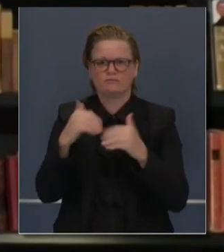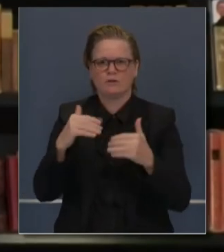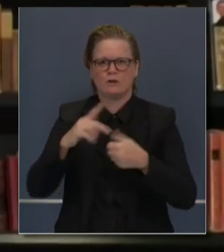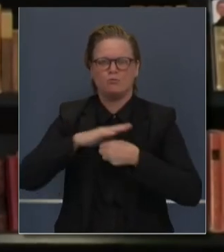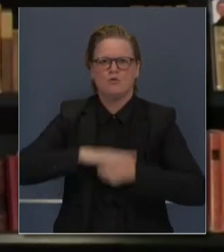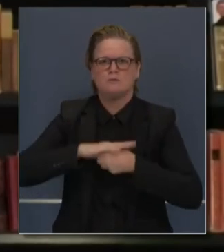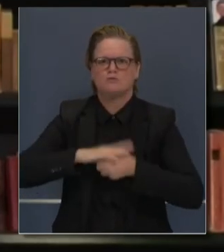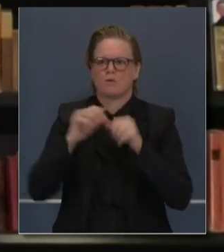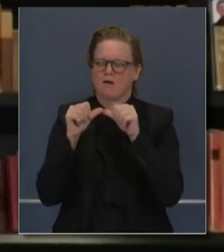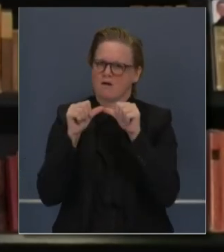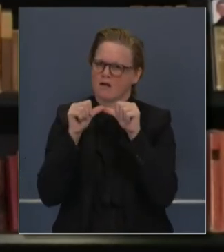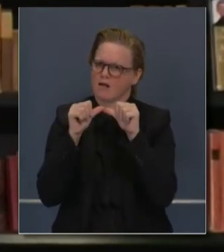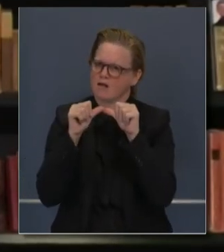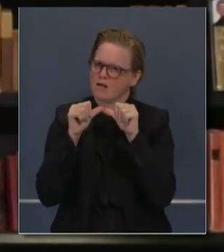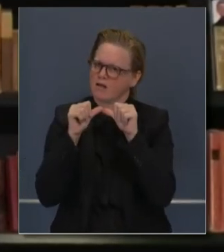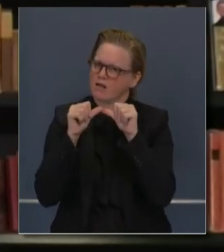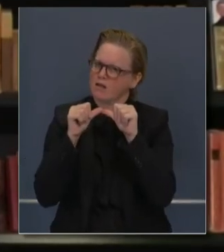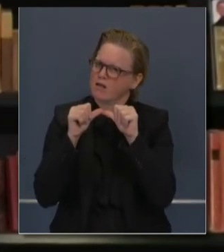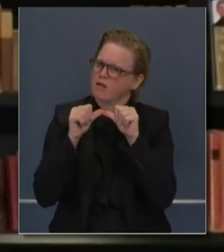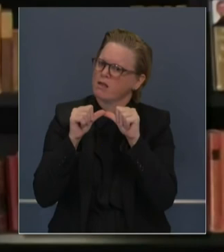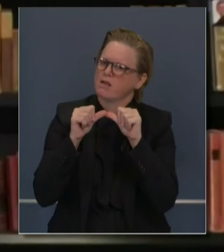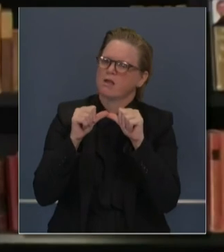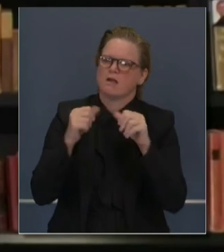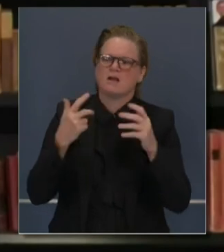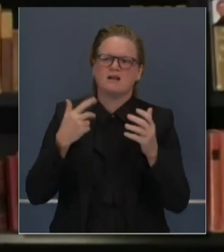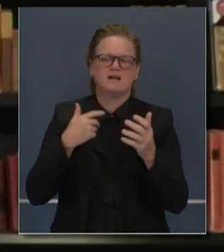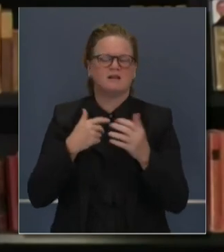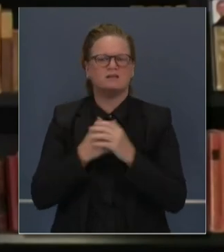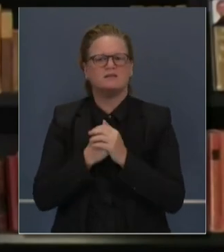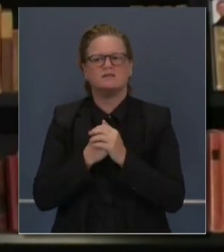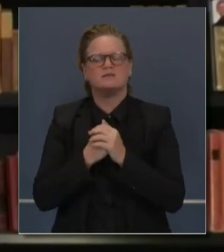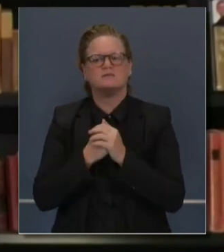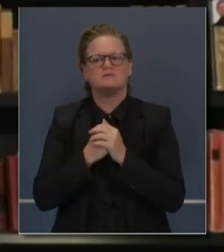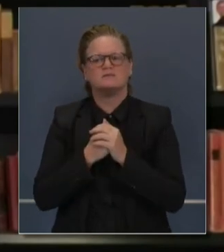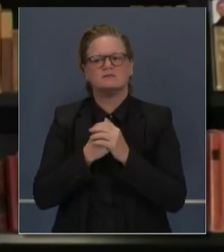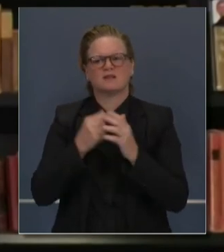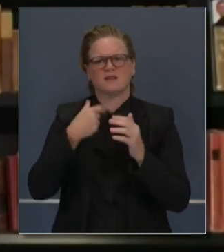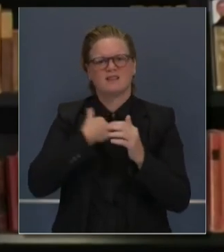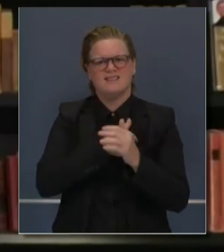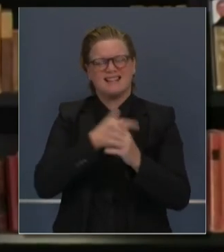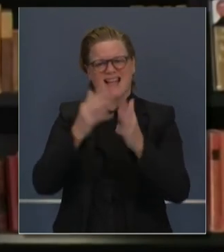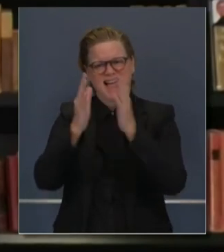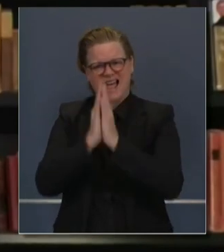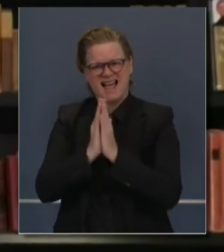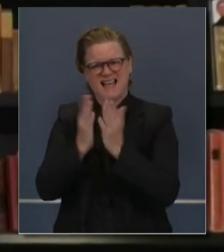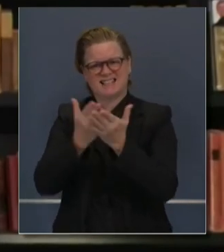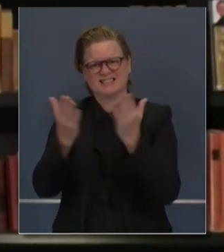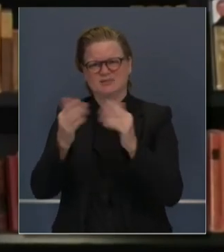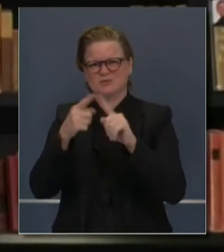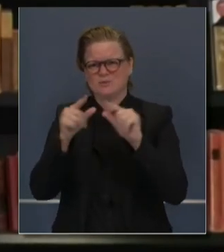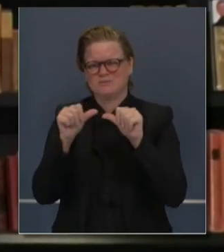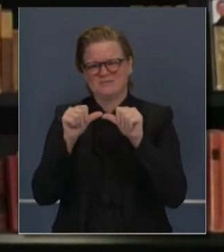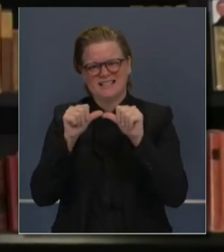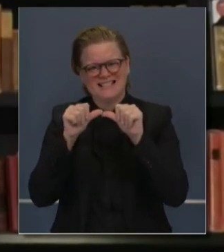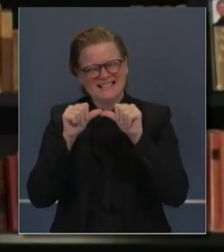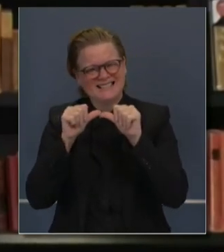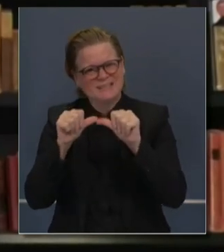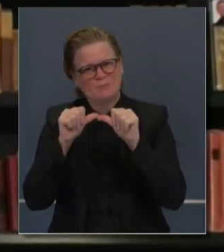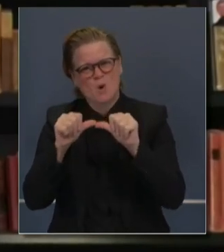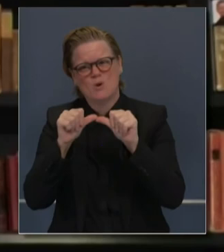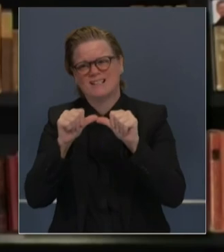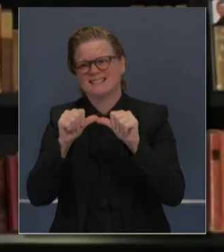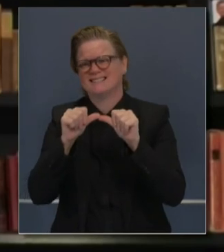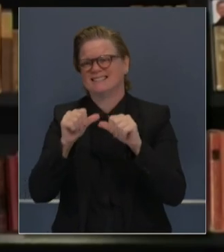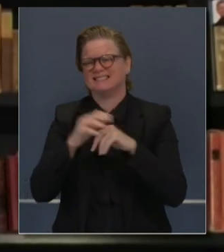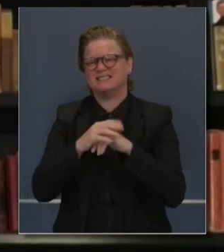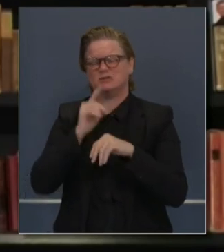have been under and now are asked to endure still more over this next few